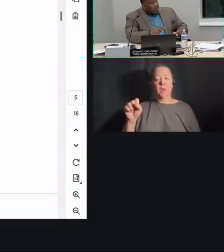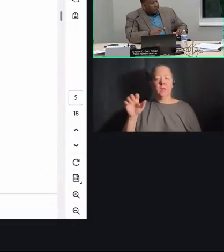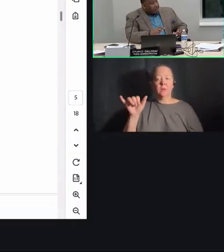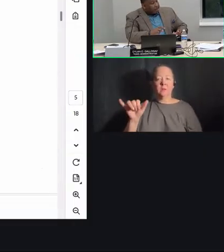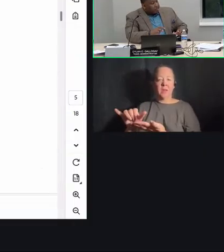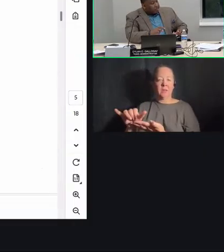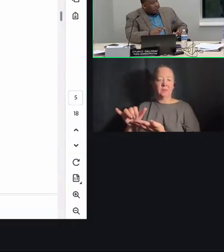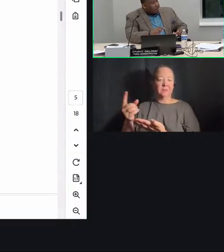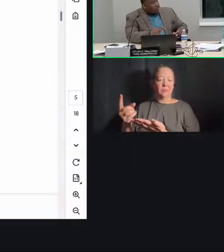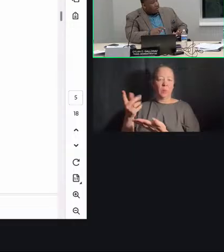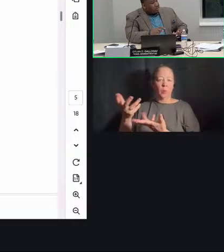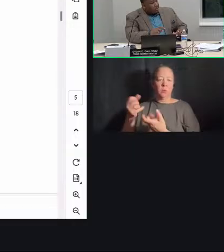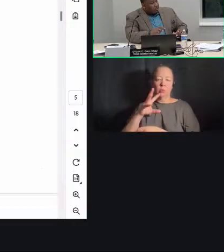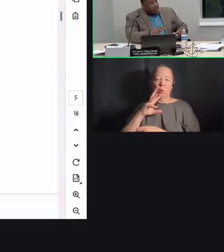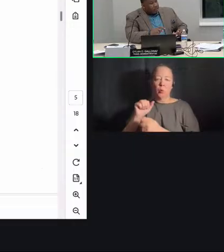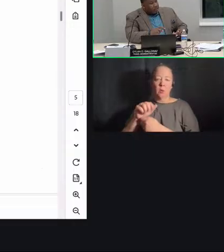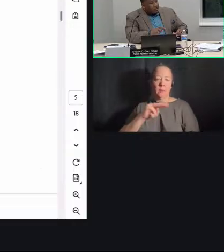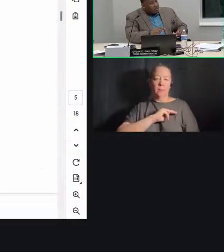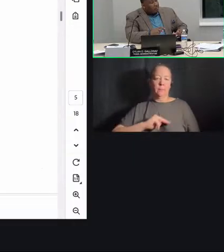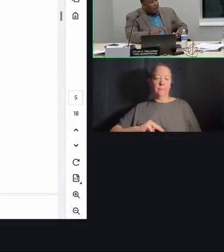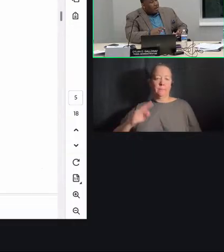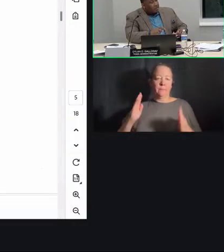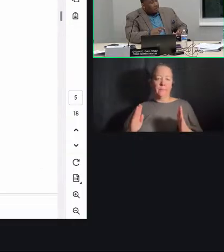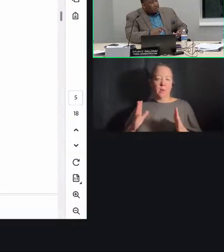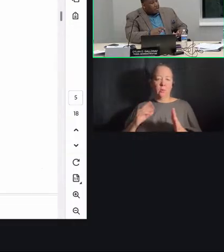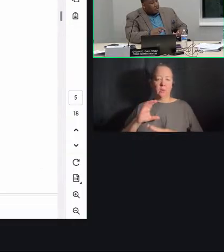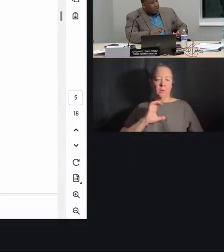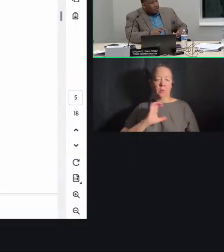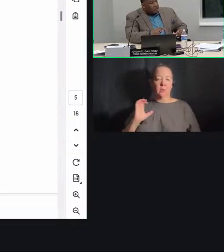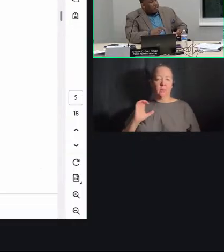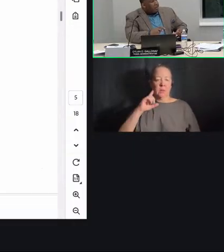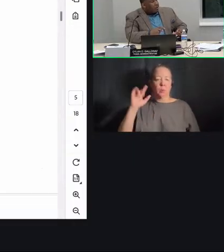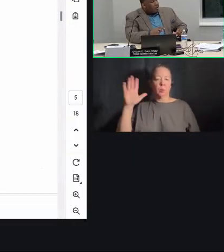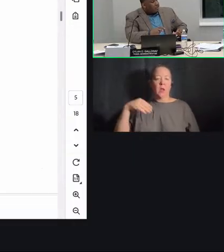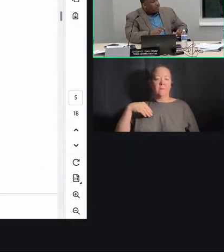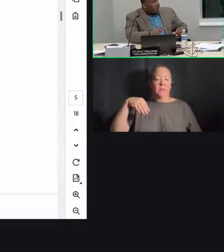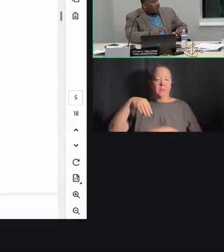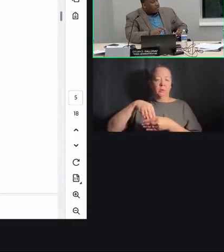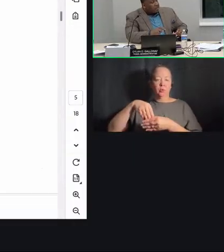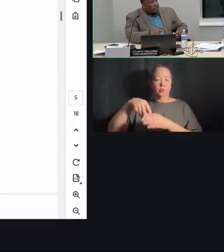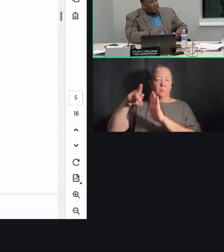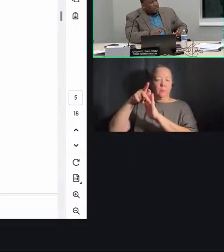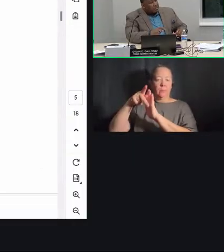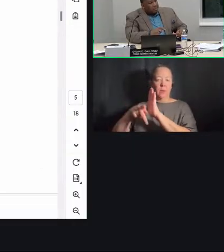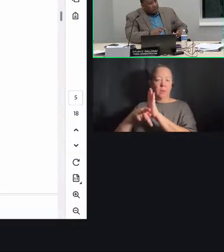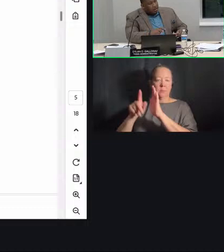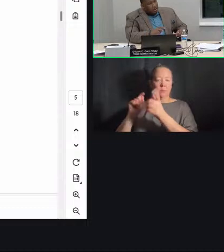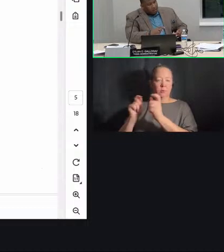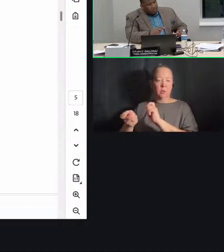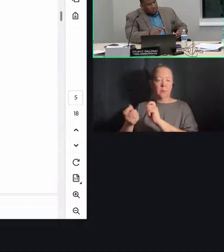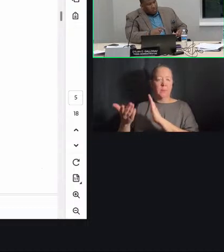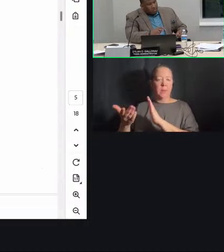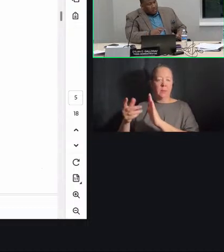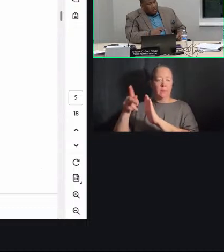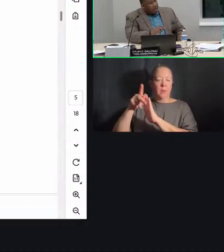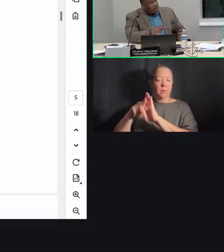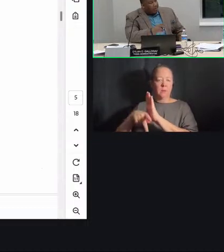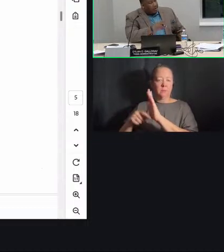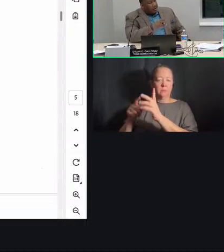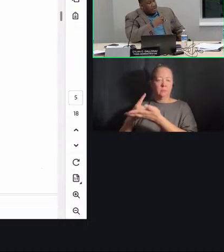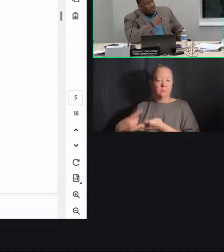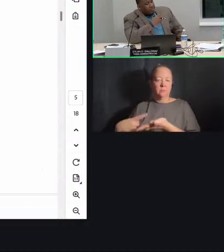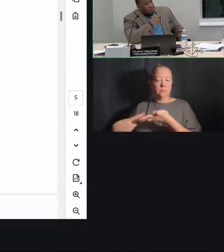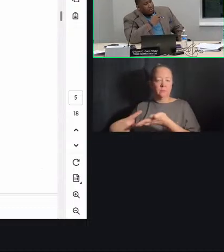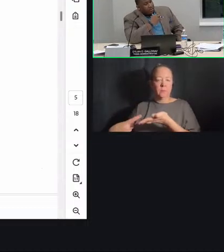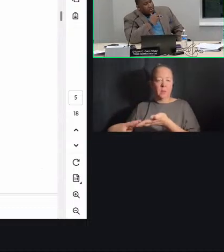and council about, because there will be an internal policy change and perhaps a policy discussion, but those discussions are happening as